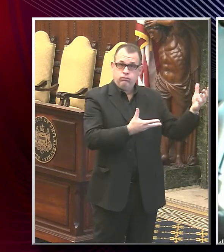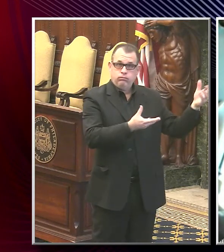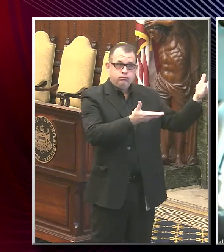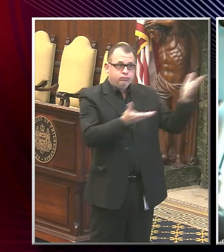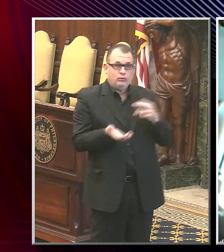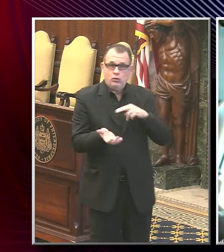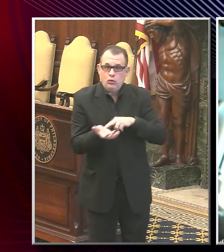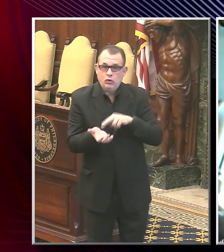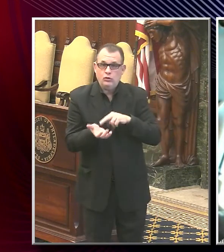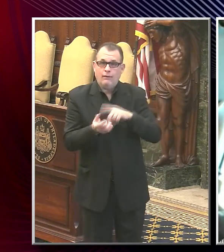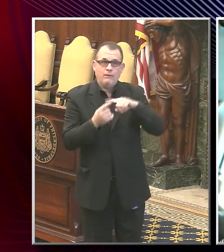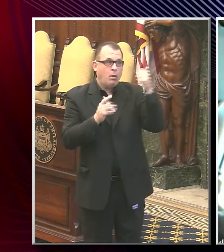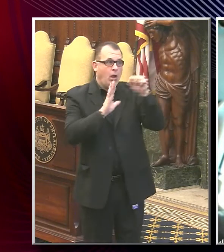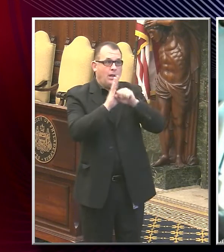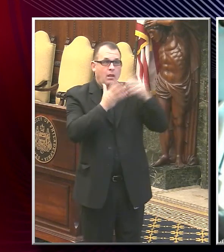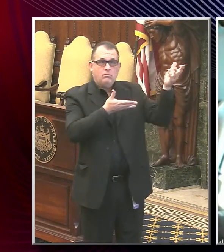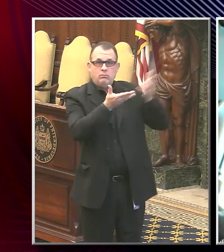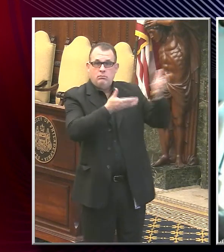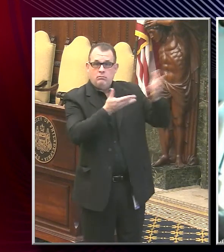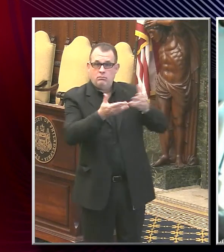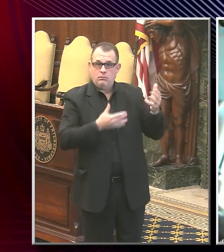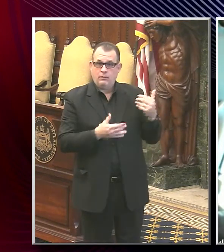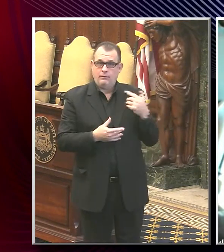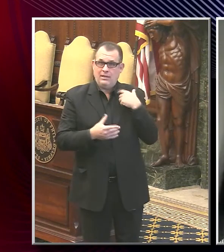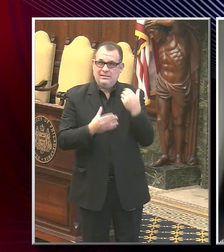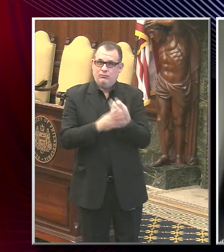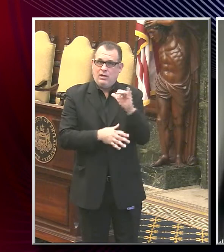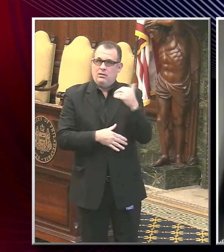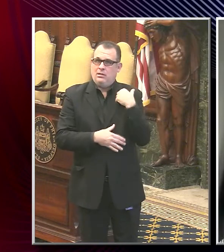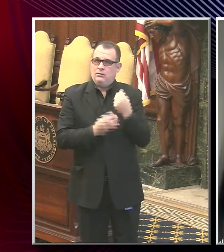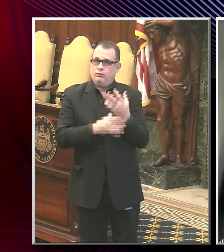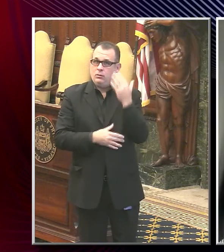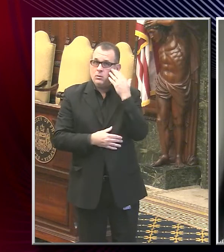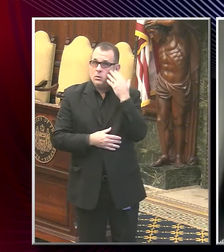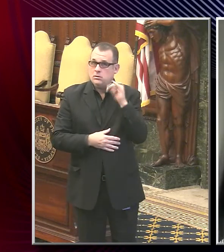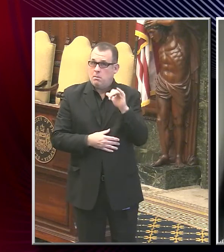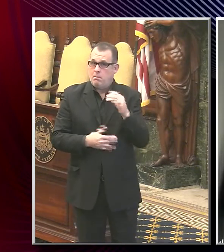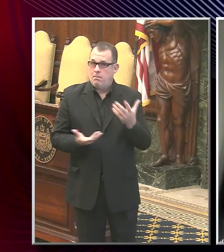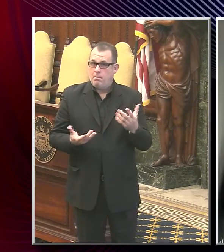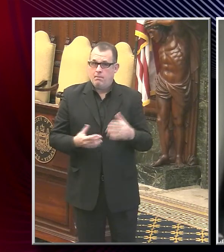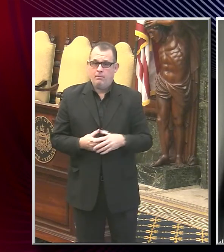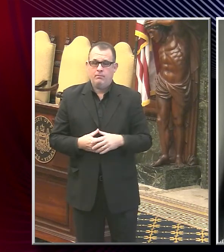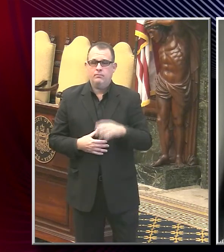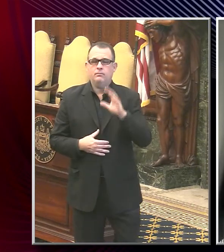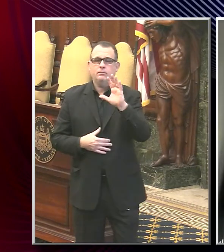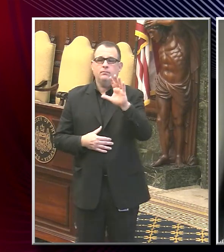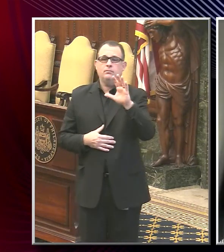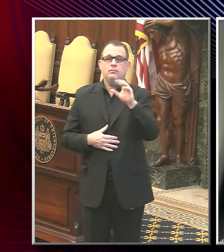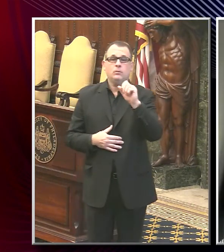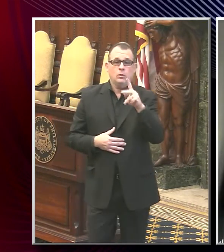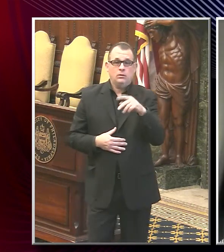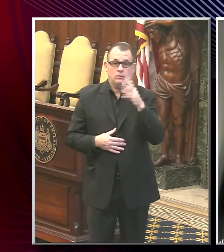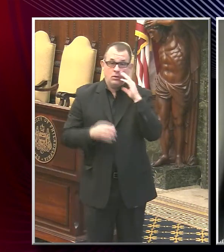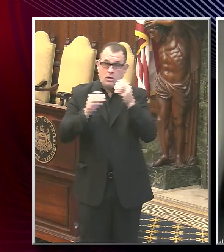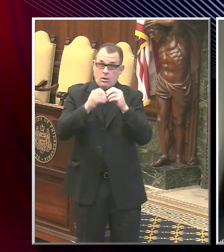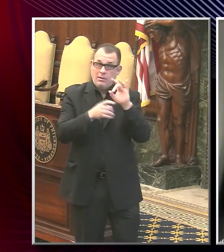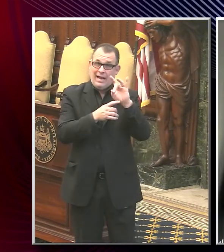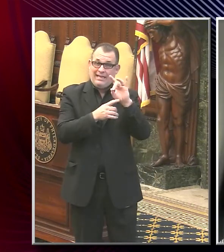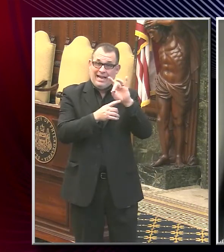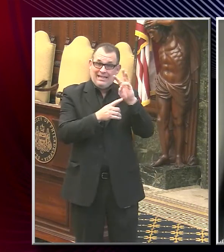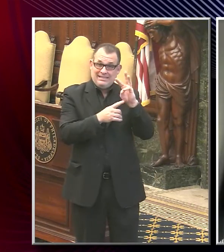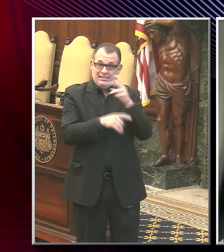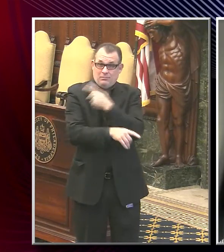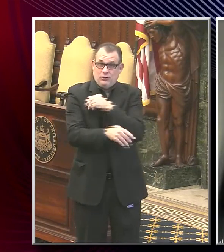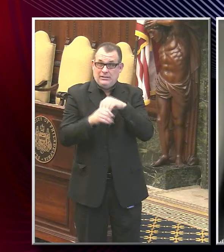saw early on in the pandemic? Yeah, so our numbers are 886 patients in hospitals right